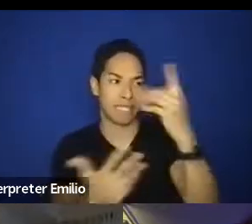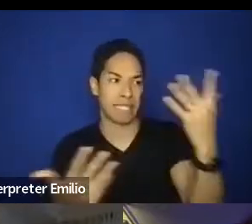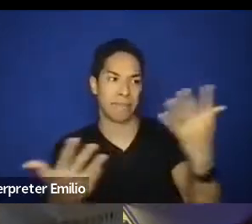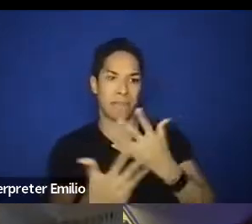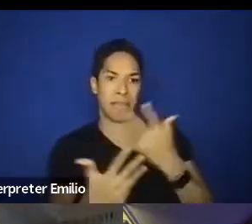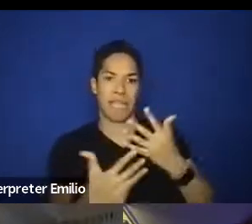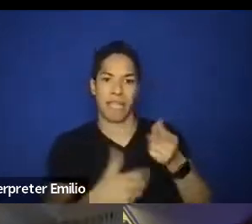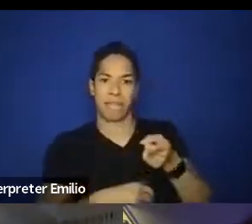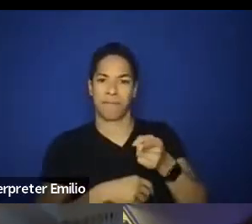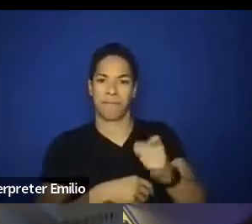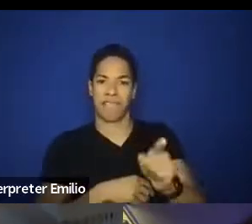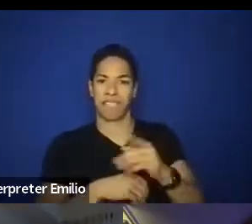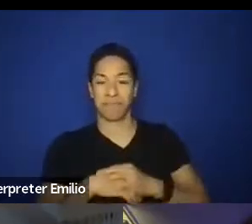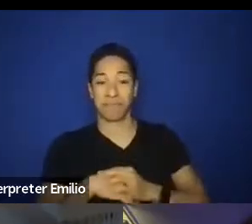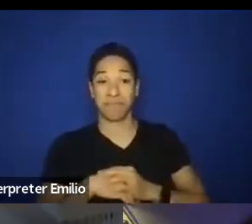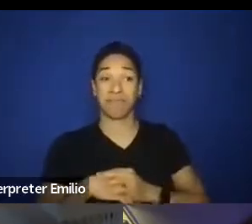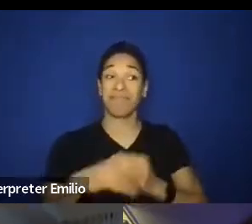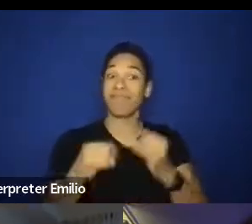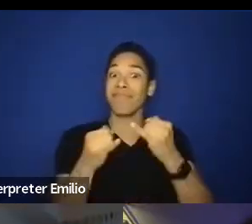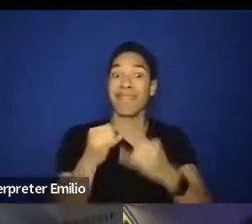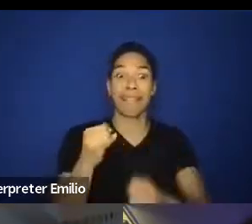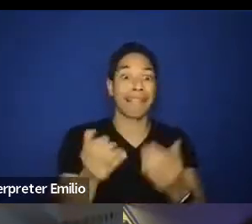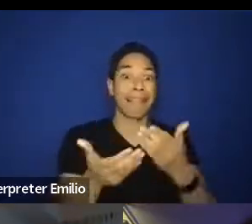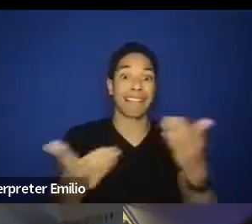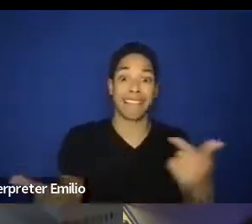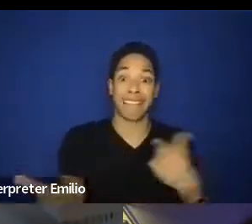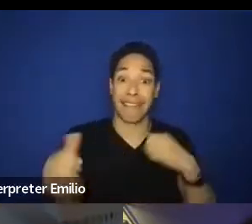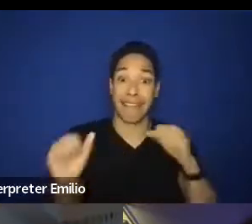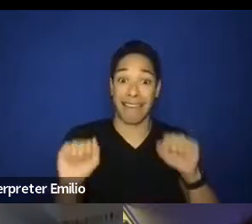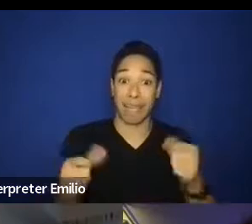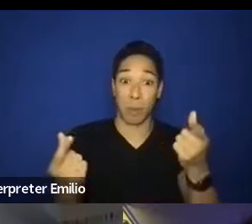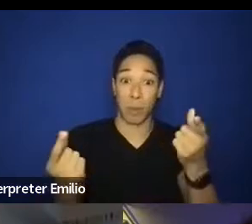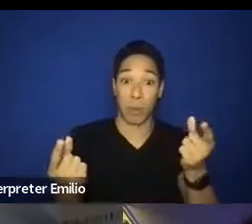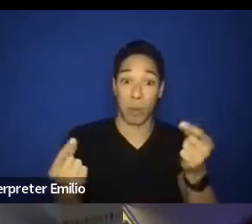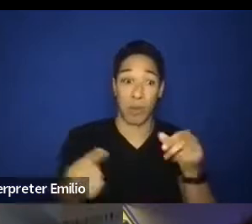offend. And the last thing I can do in that moment is